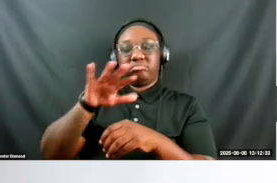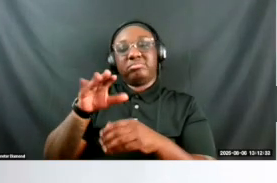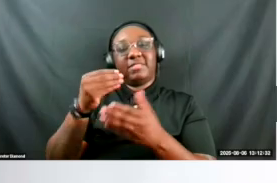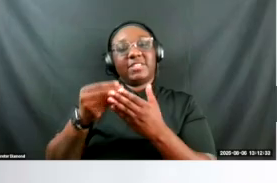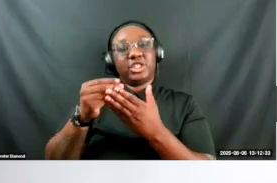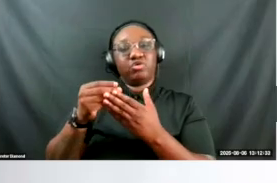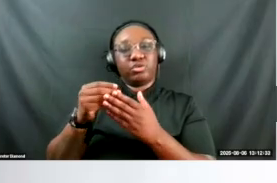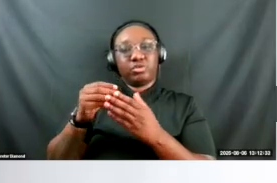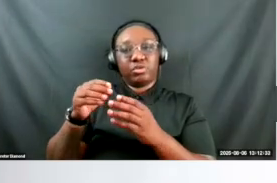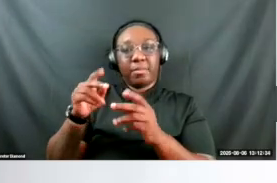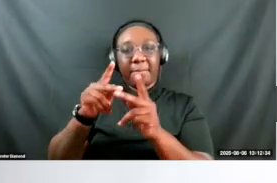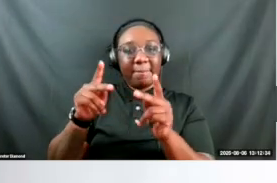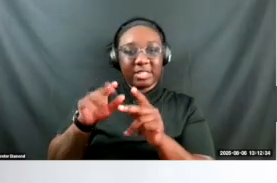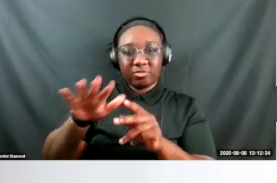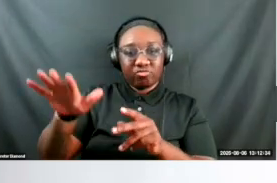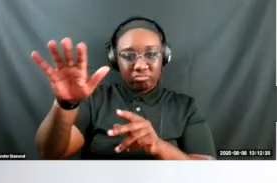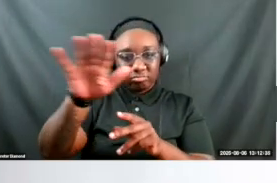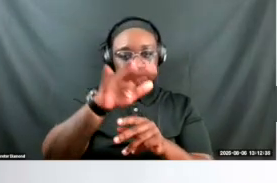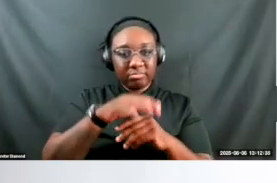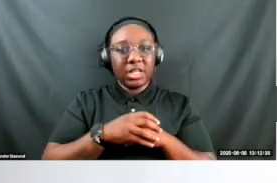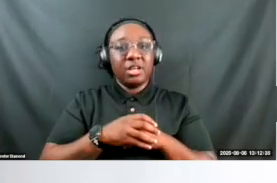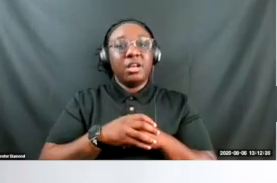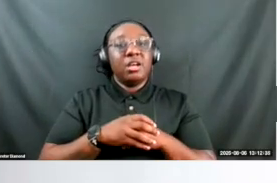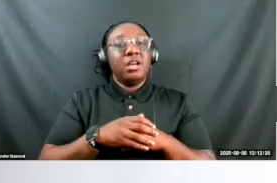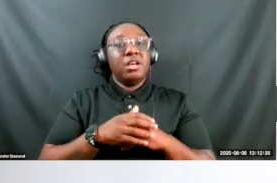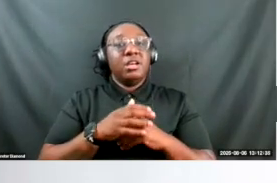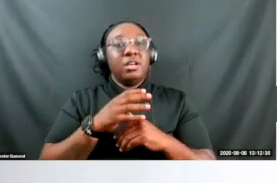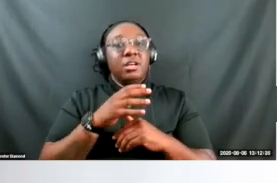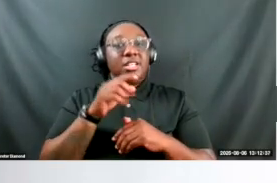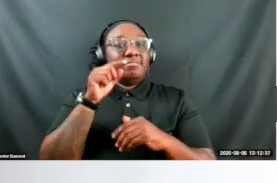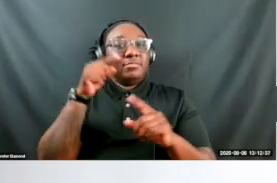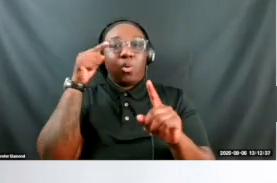incentive projects that reduce greenhouse gas emissions in priority populations.